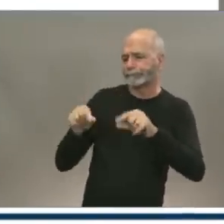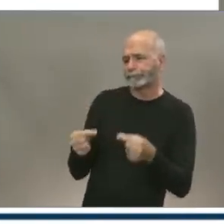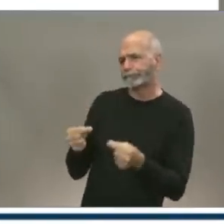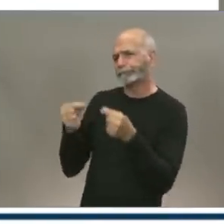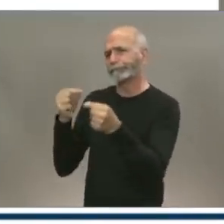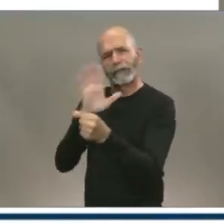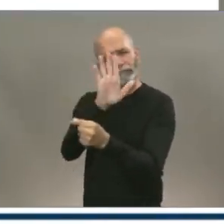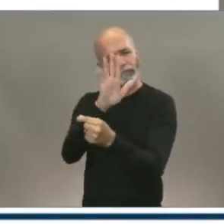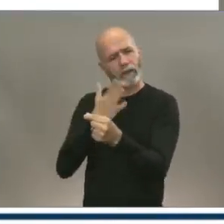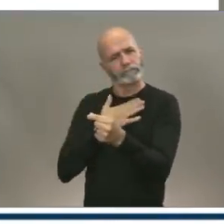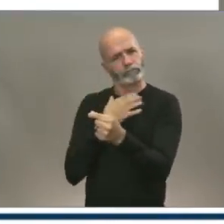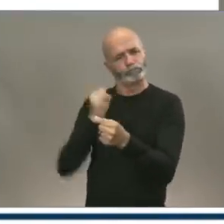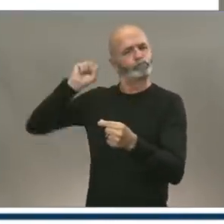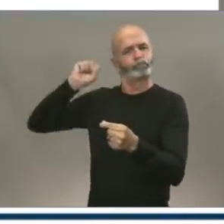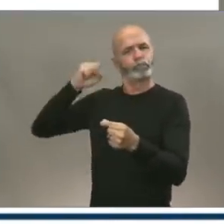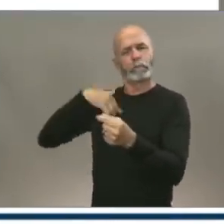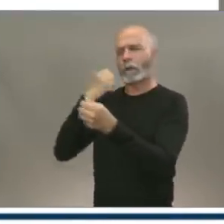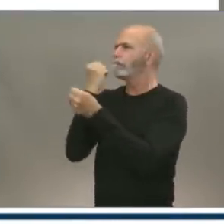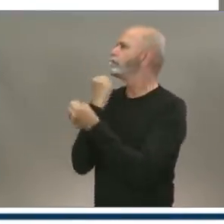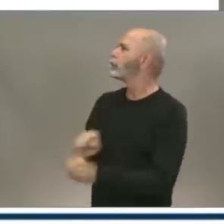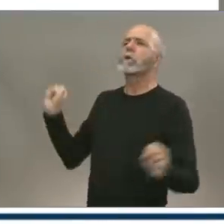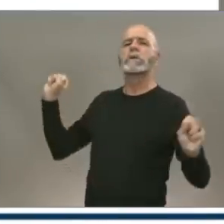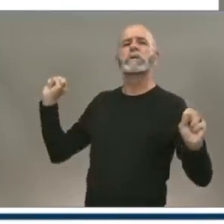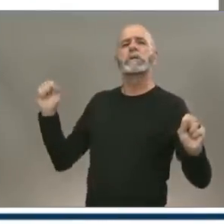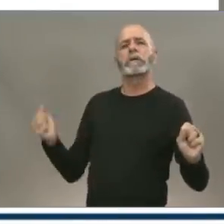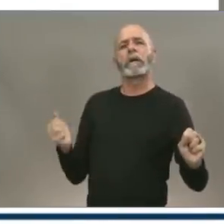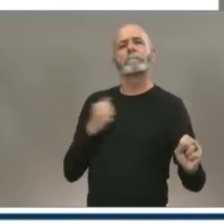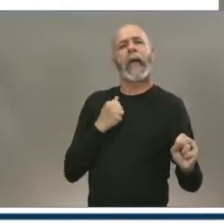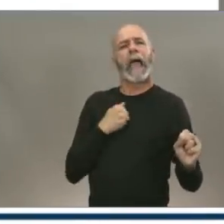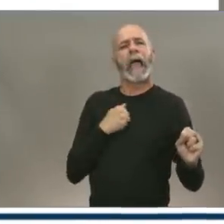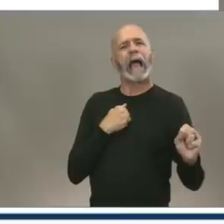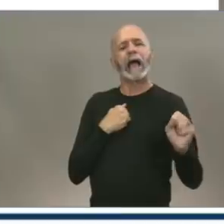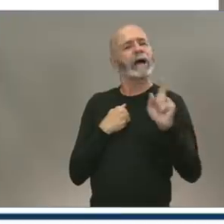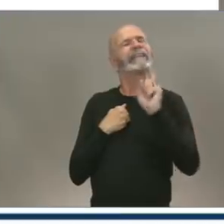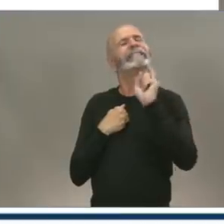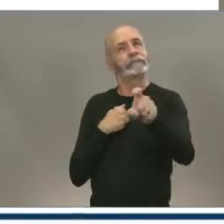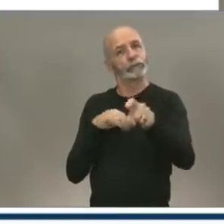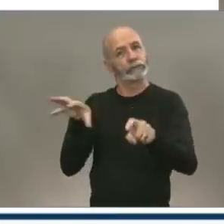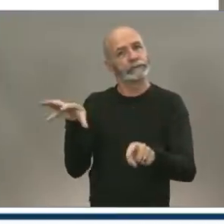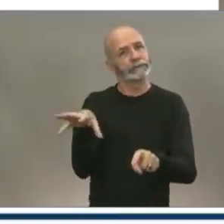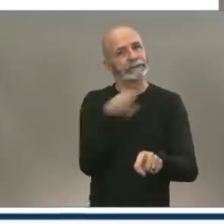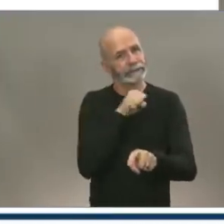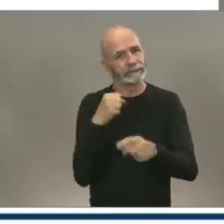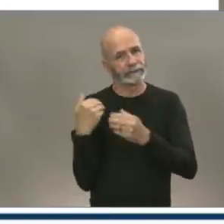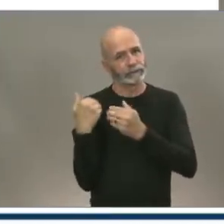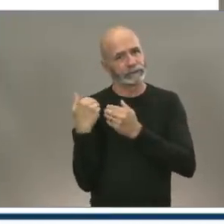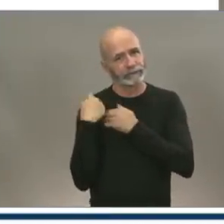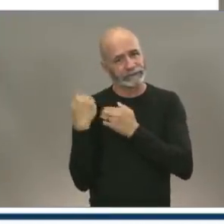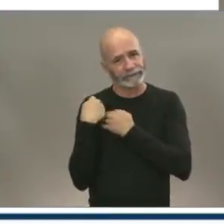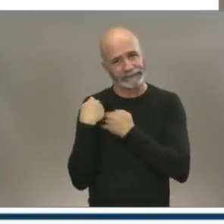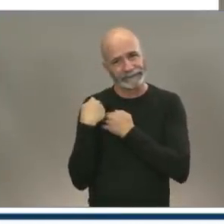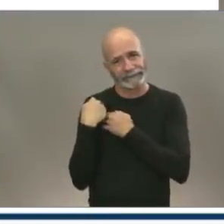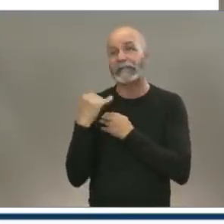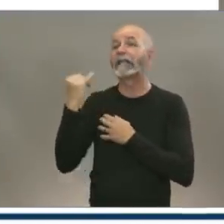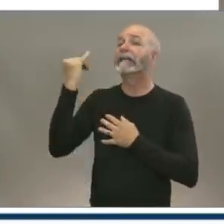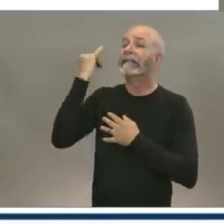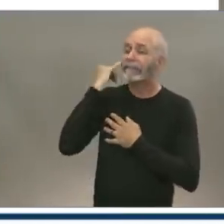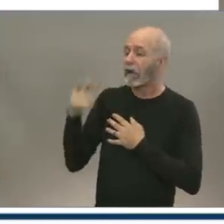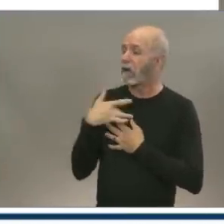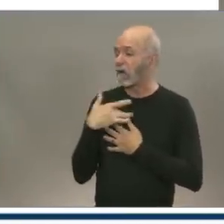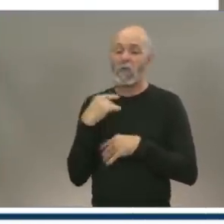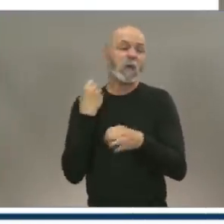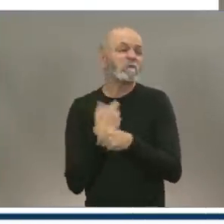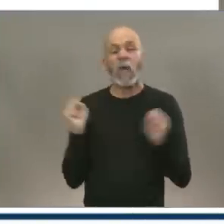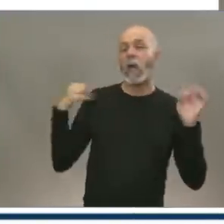that freedoms come with responsibilities. Your personal freedom has well-established ethical and